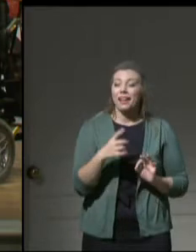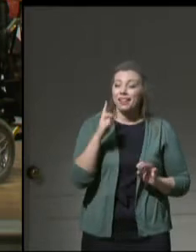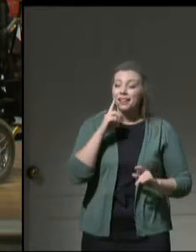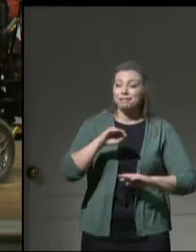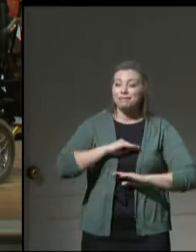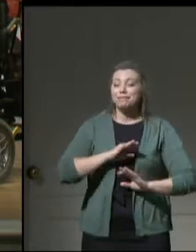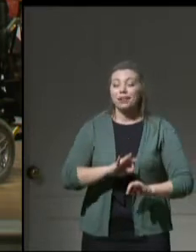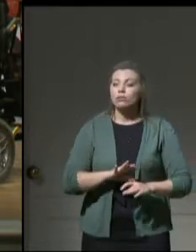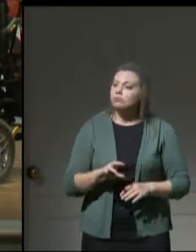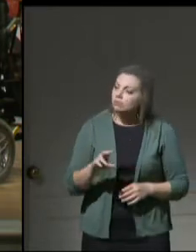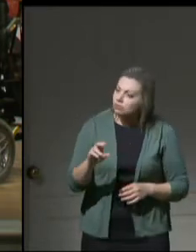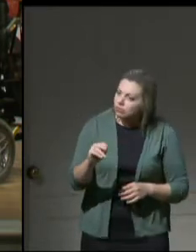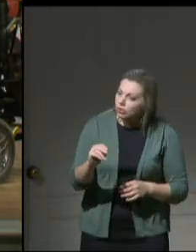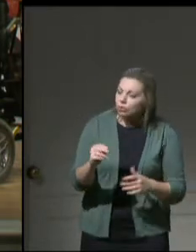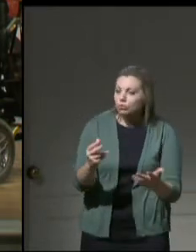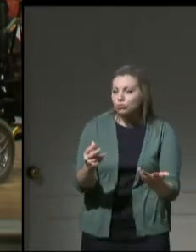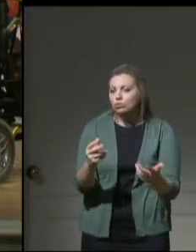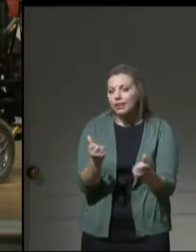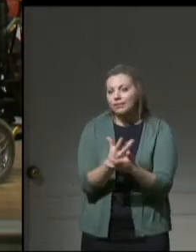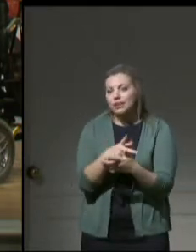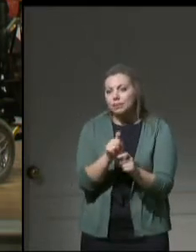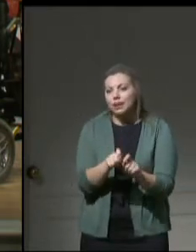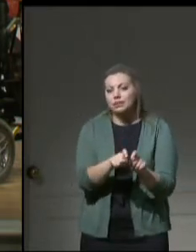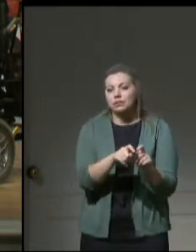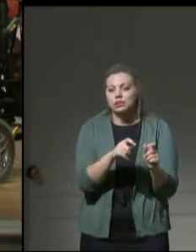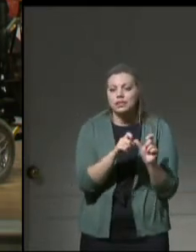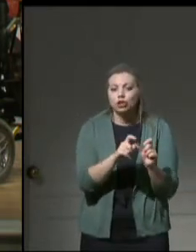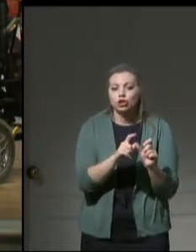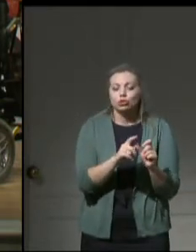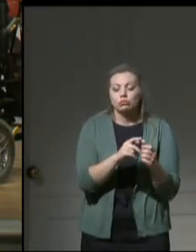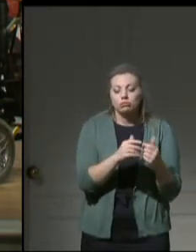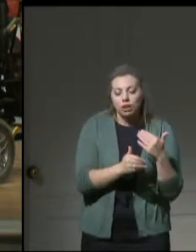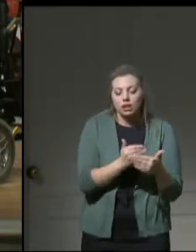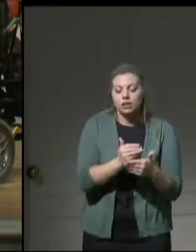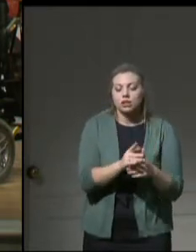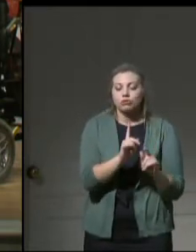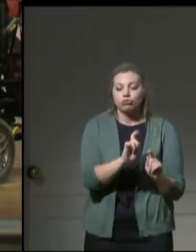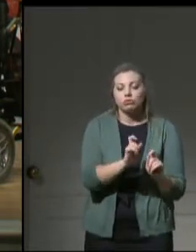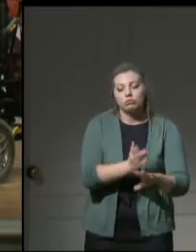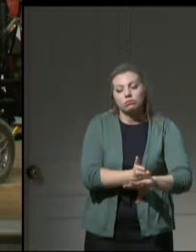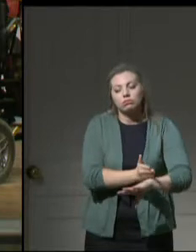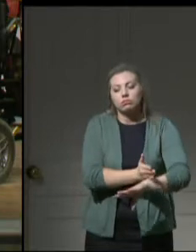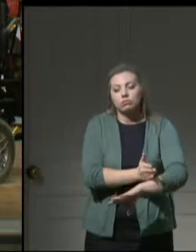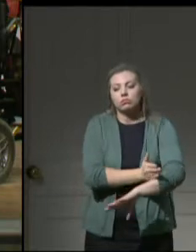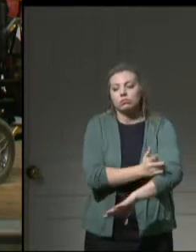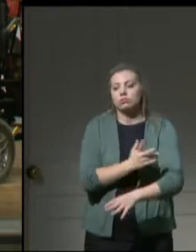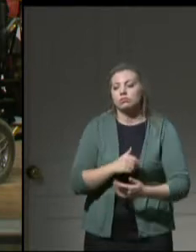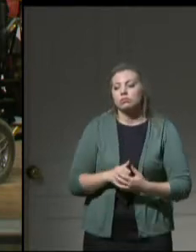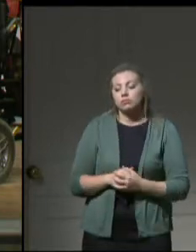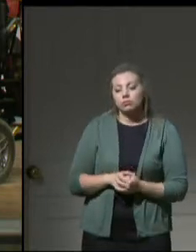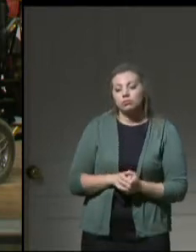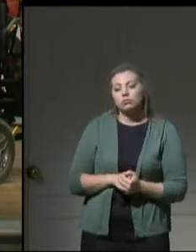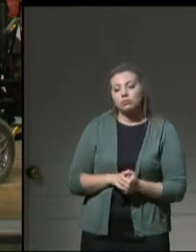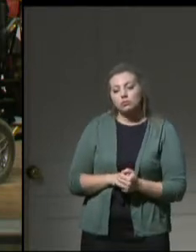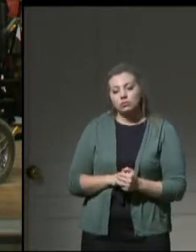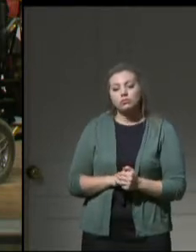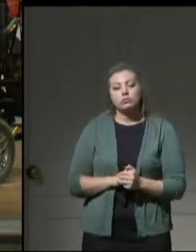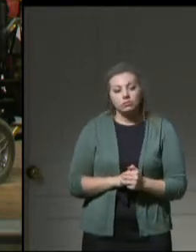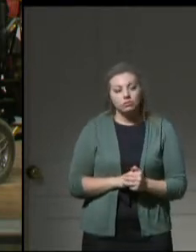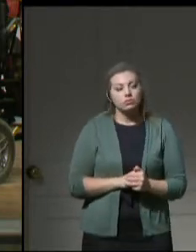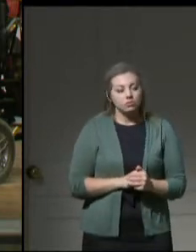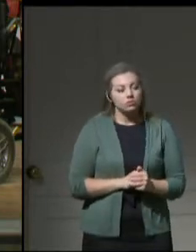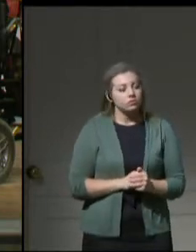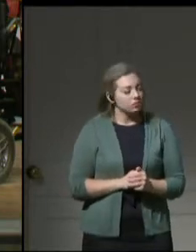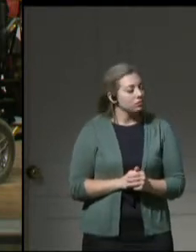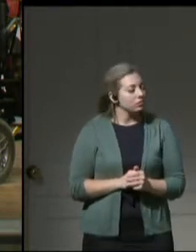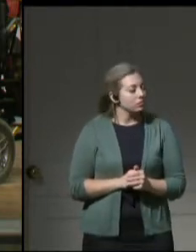it. Everything has to go through this continuous process of improvement. And really,